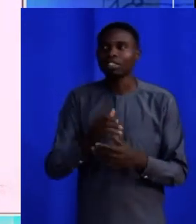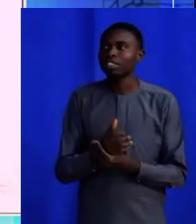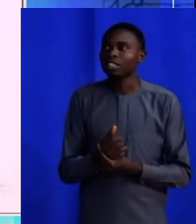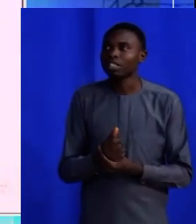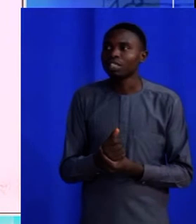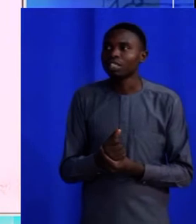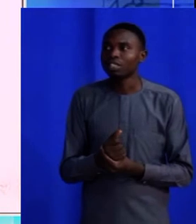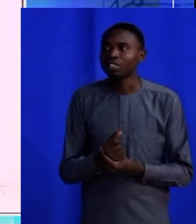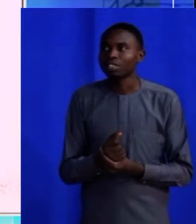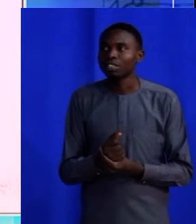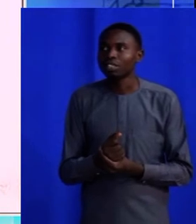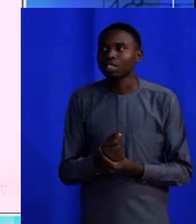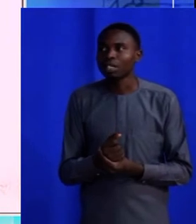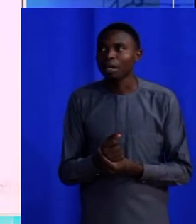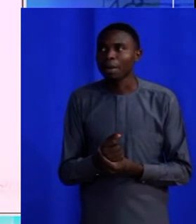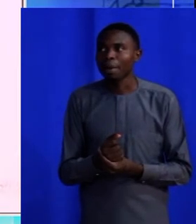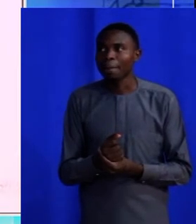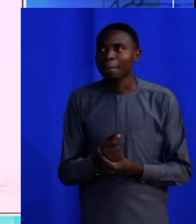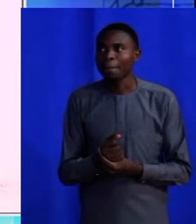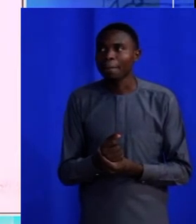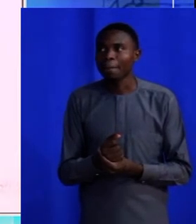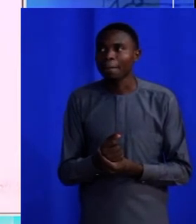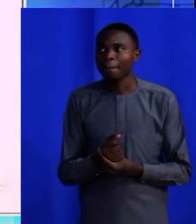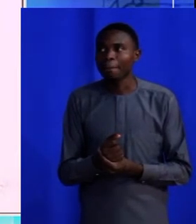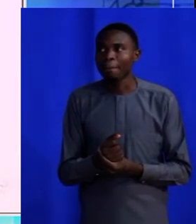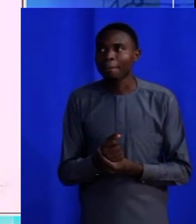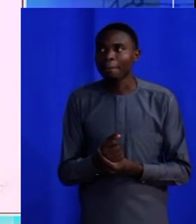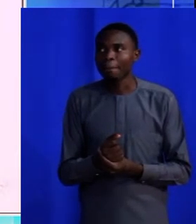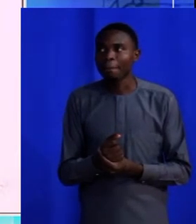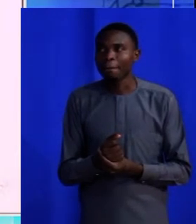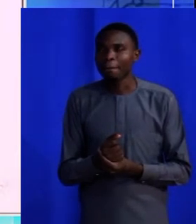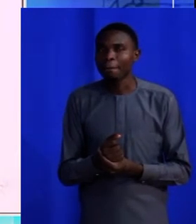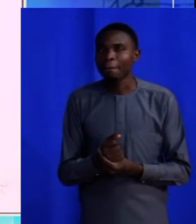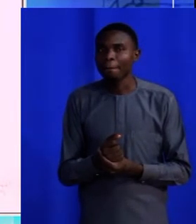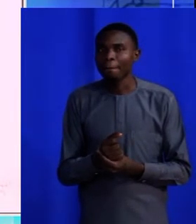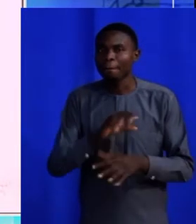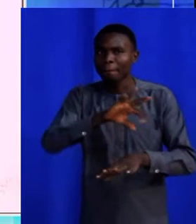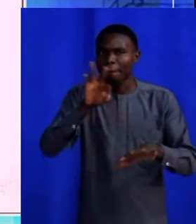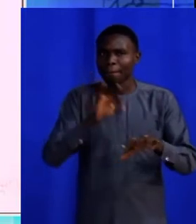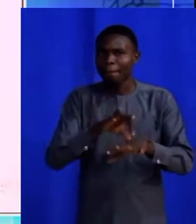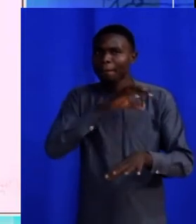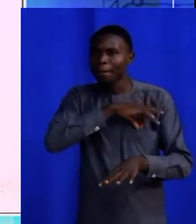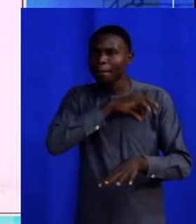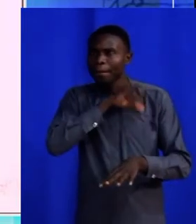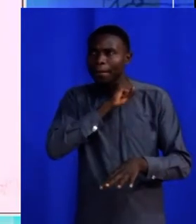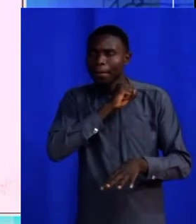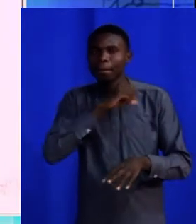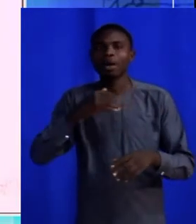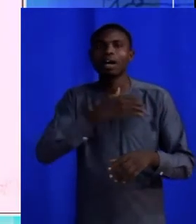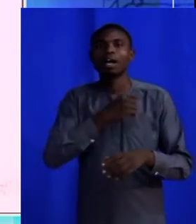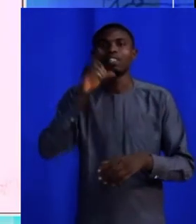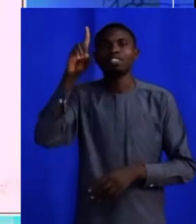have large animals and small animals. Yes, next again.